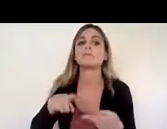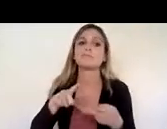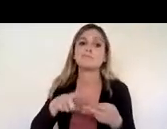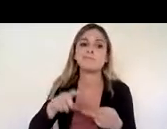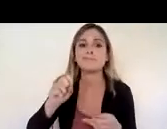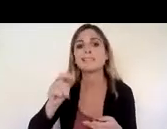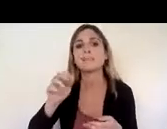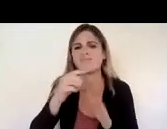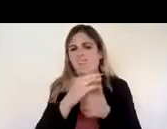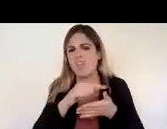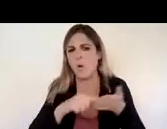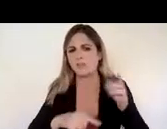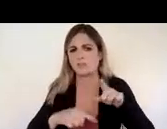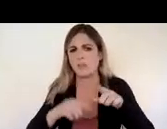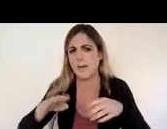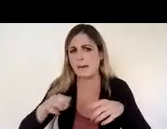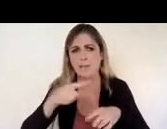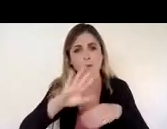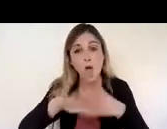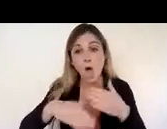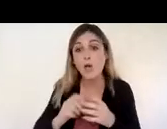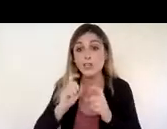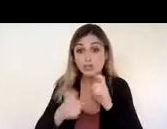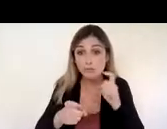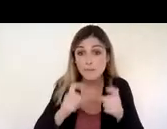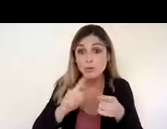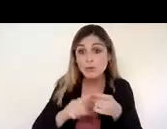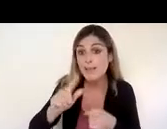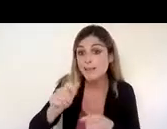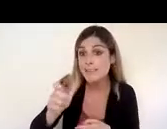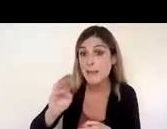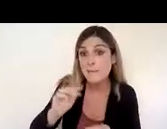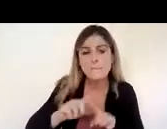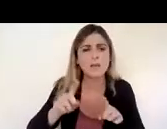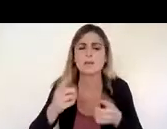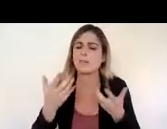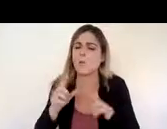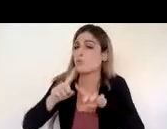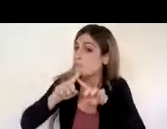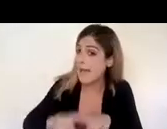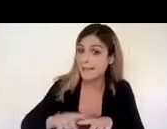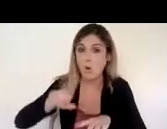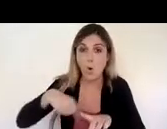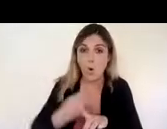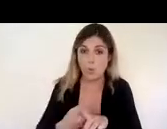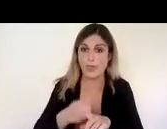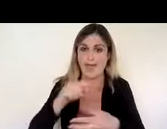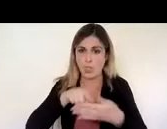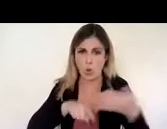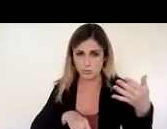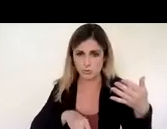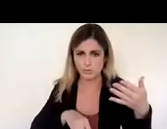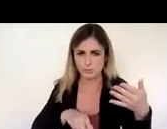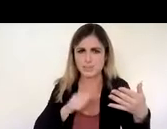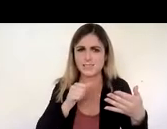all contribute some calcium to our diet, but we don't want to depend on them because they're contributing fairly modest amounts of